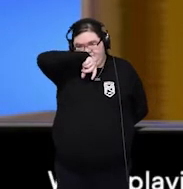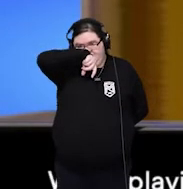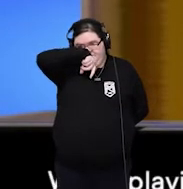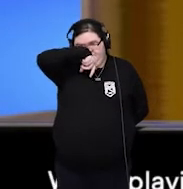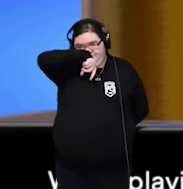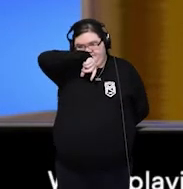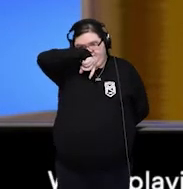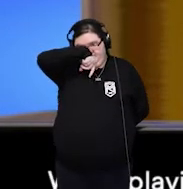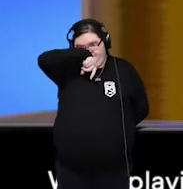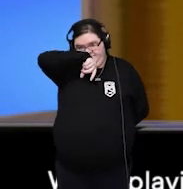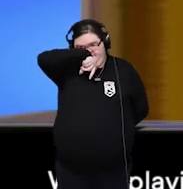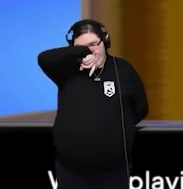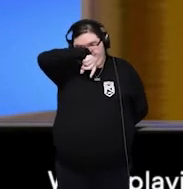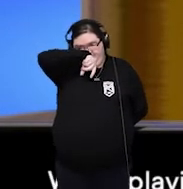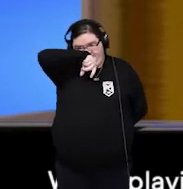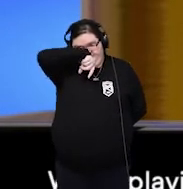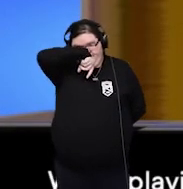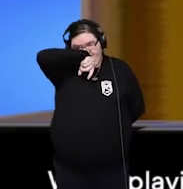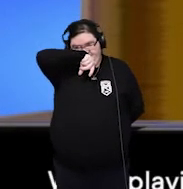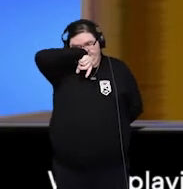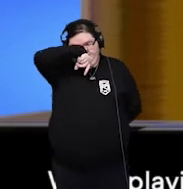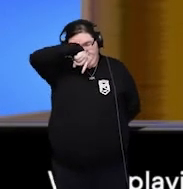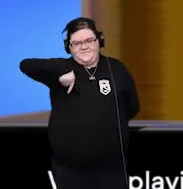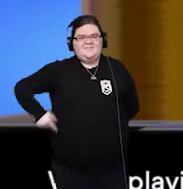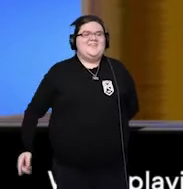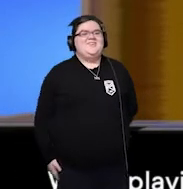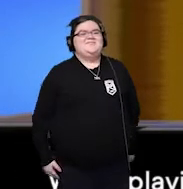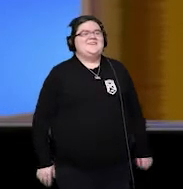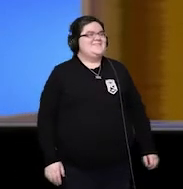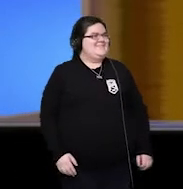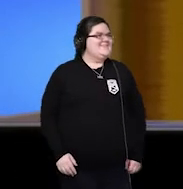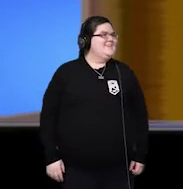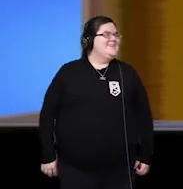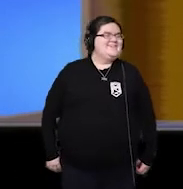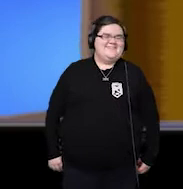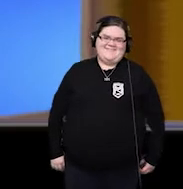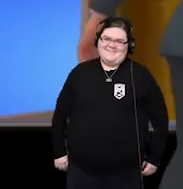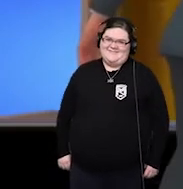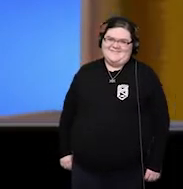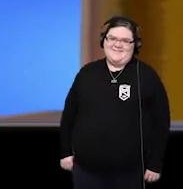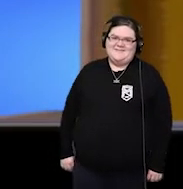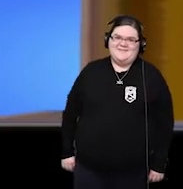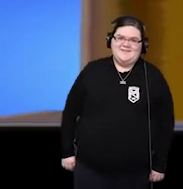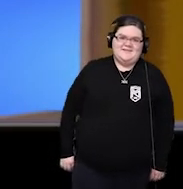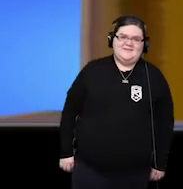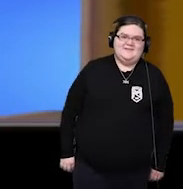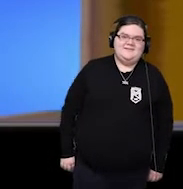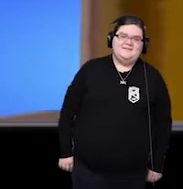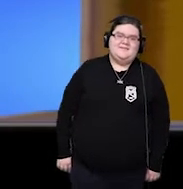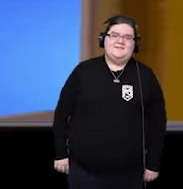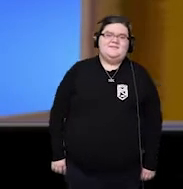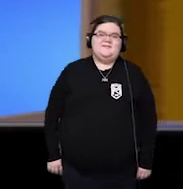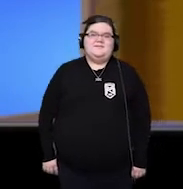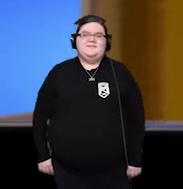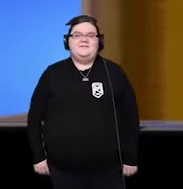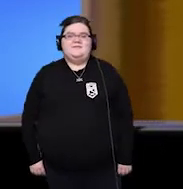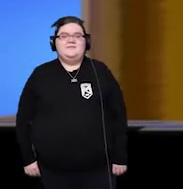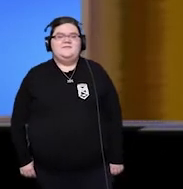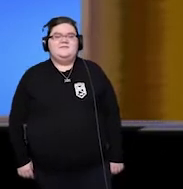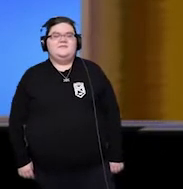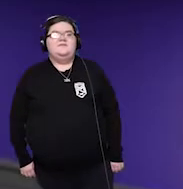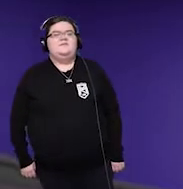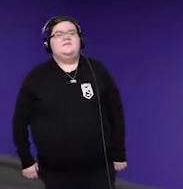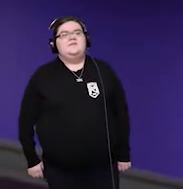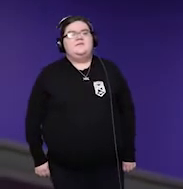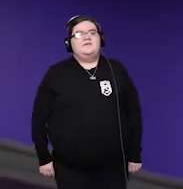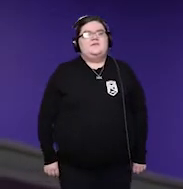is slow, lethargic. He can't get to the bottom. You know, oh my god. We just got that, like, underwear. Yeah. We'd be over 300 and we'd